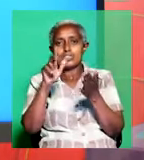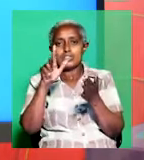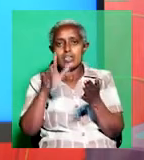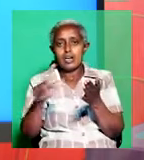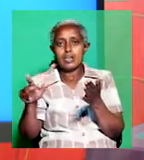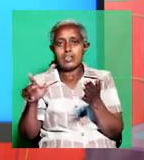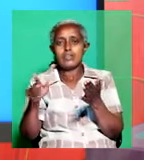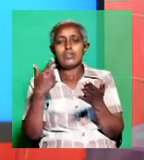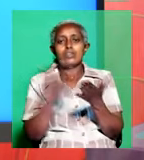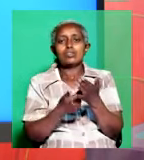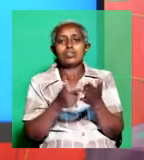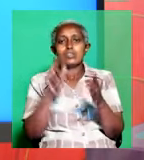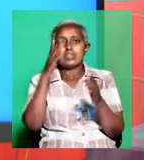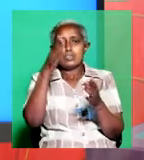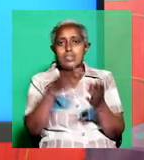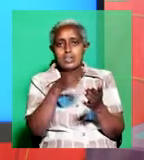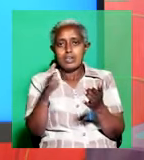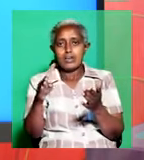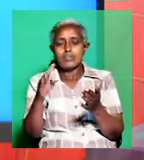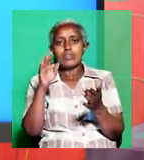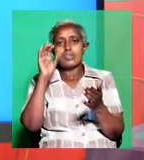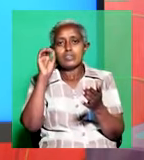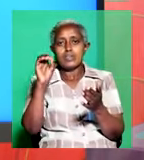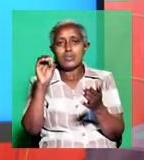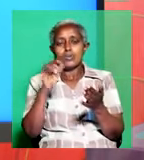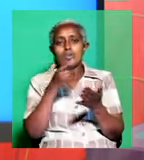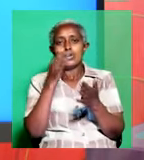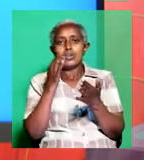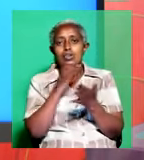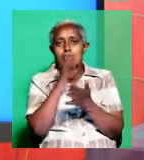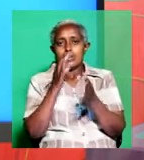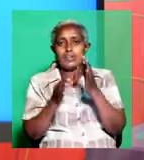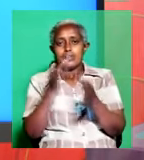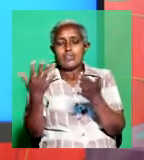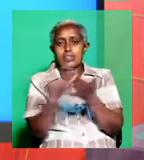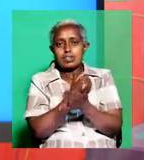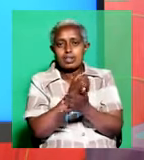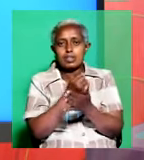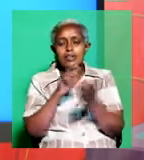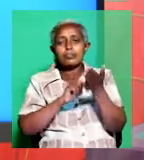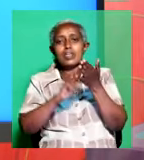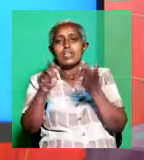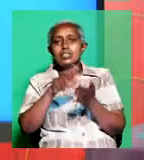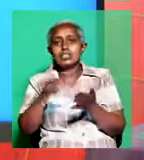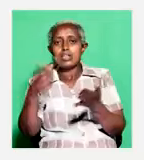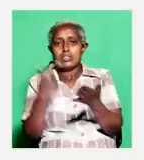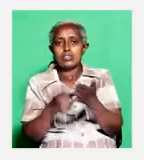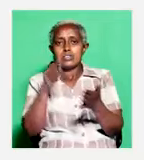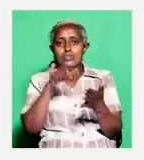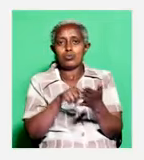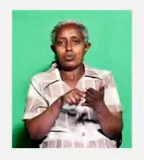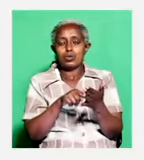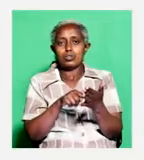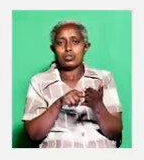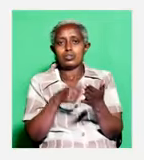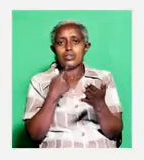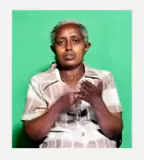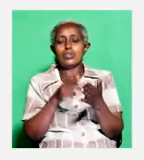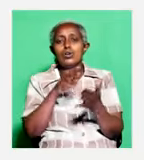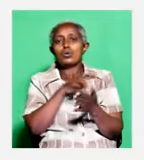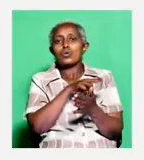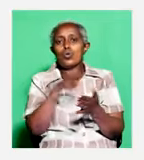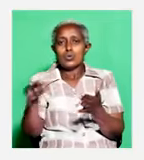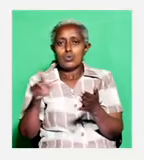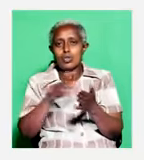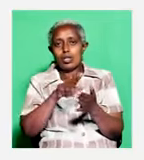line for this graph is 0. If you take tangent line at this point, it's a horizontal